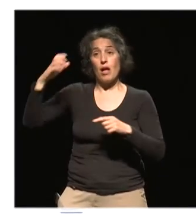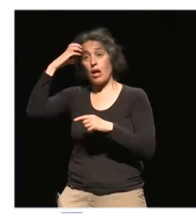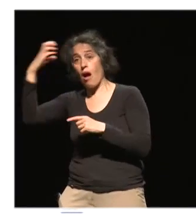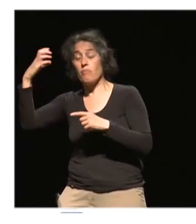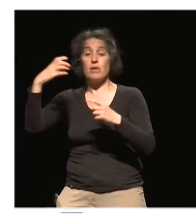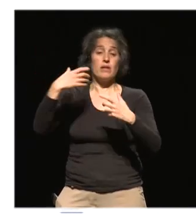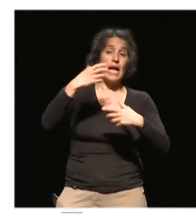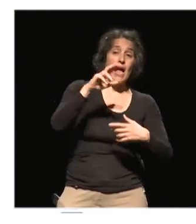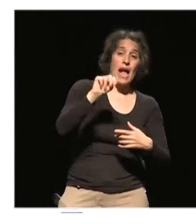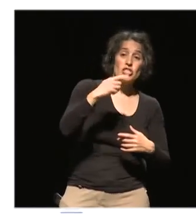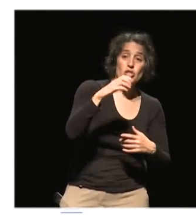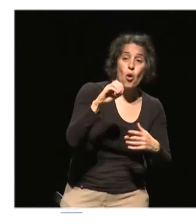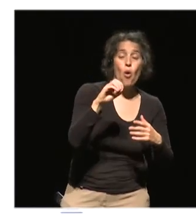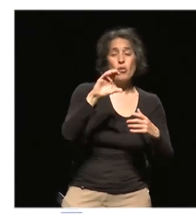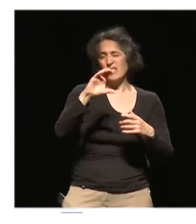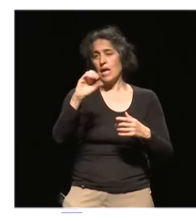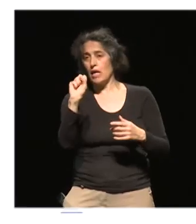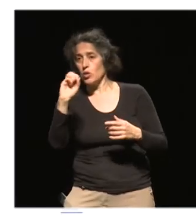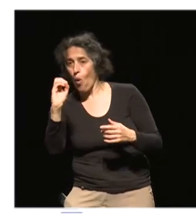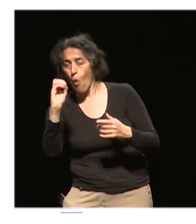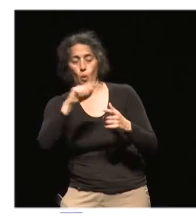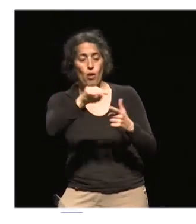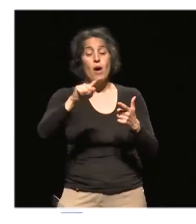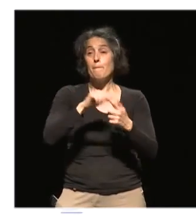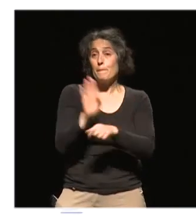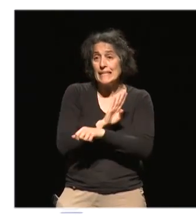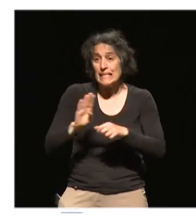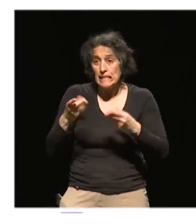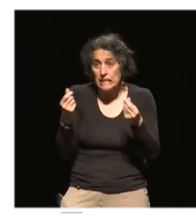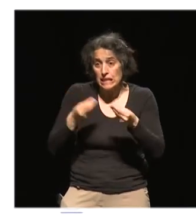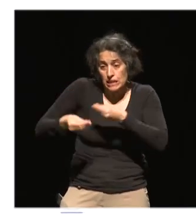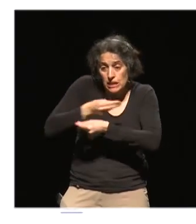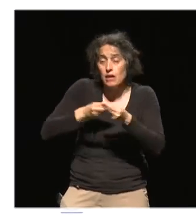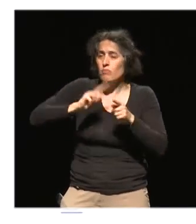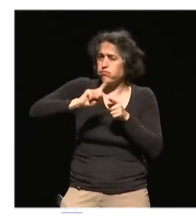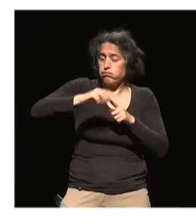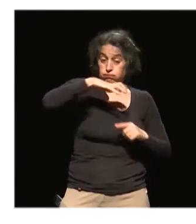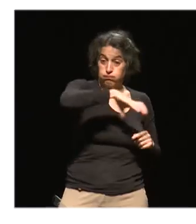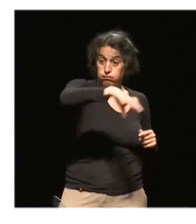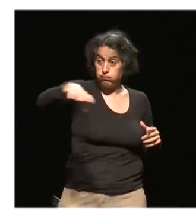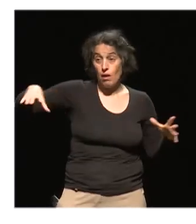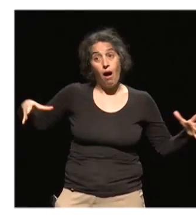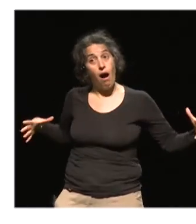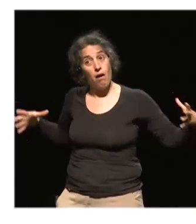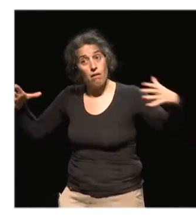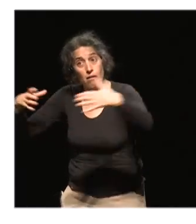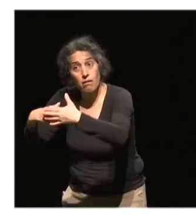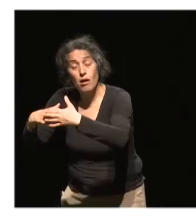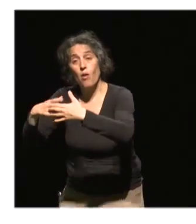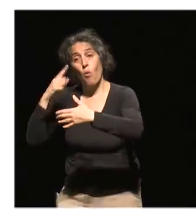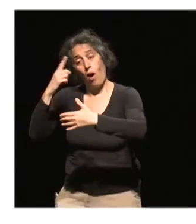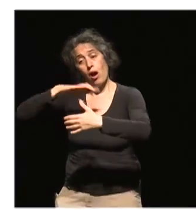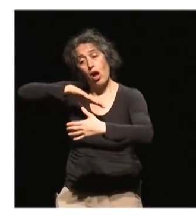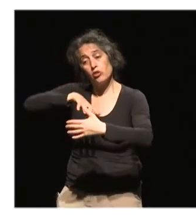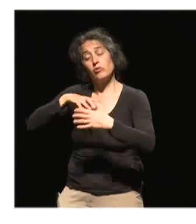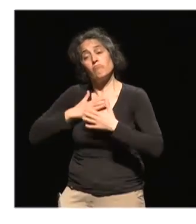of willingness. We also, from the other perspective, that because I see, as a co-chair of the Africa LEADS Partnership and the